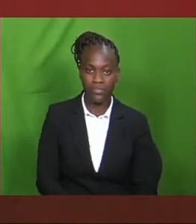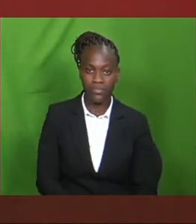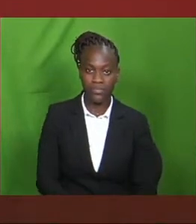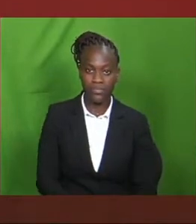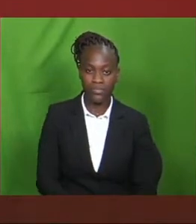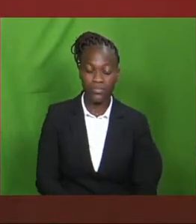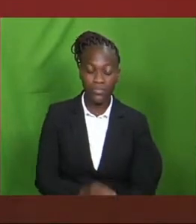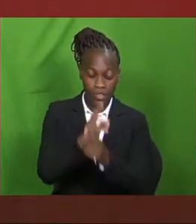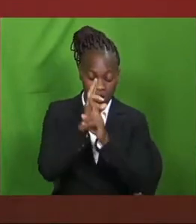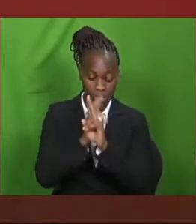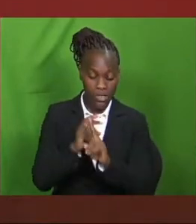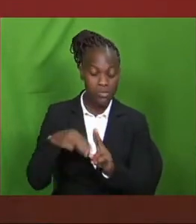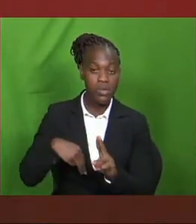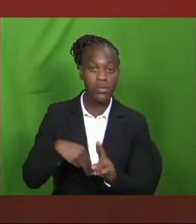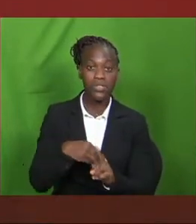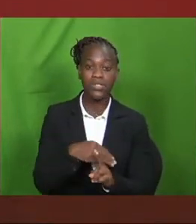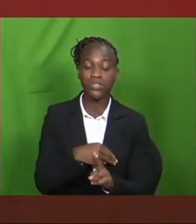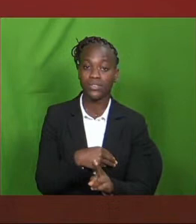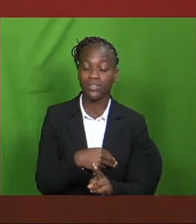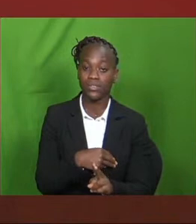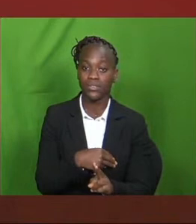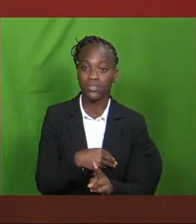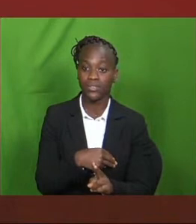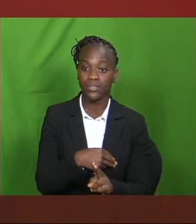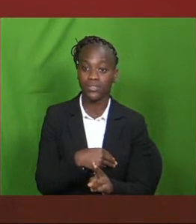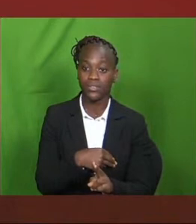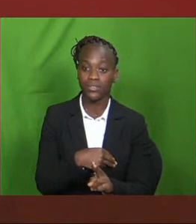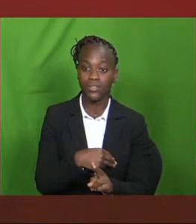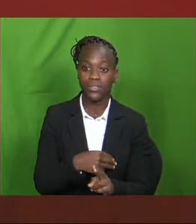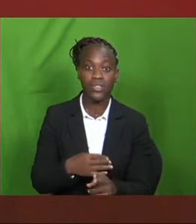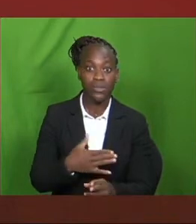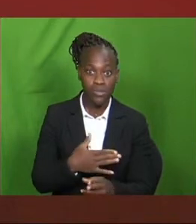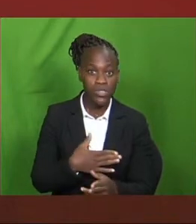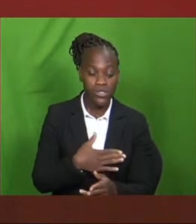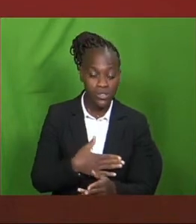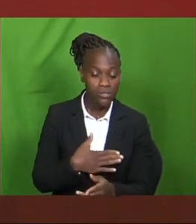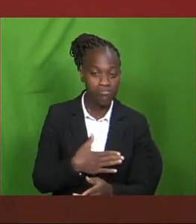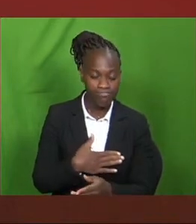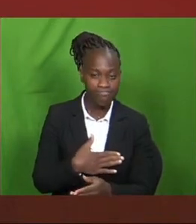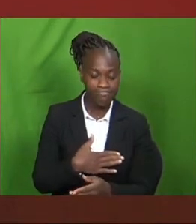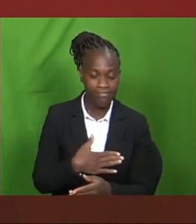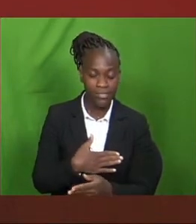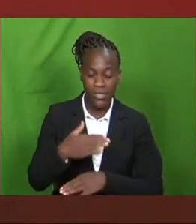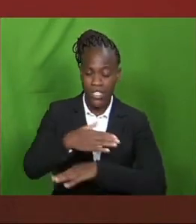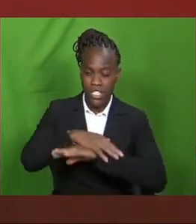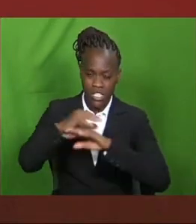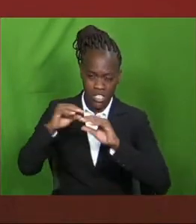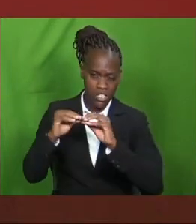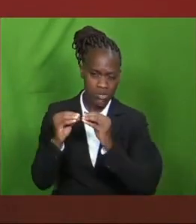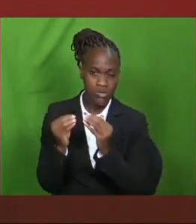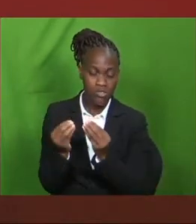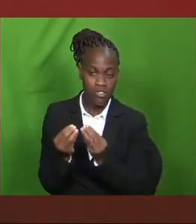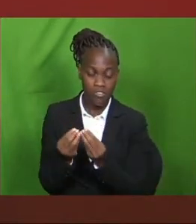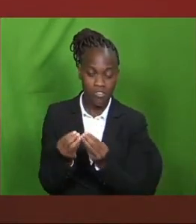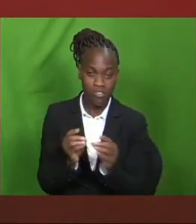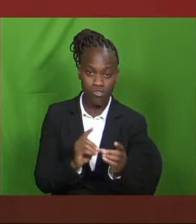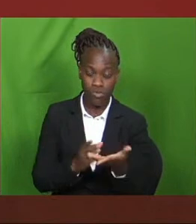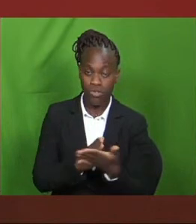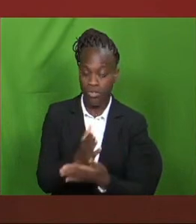Honorable members, so kindly take note, table office, do the right